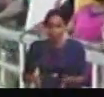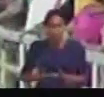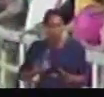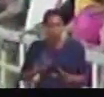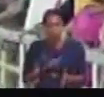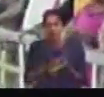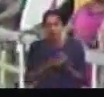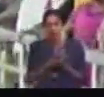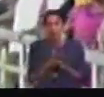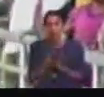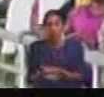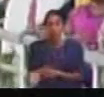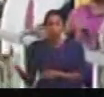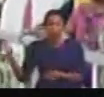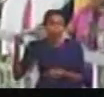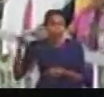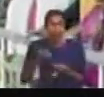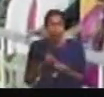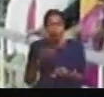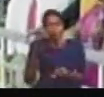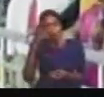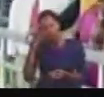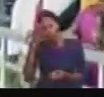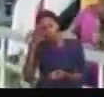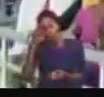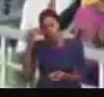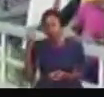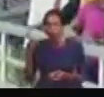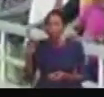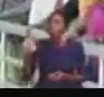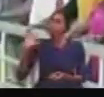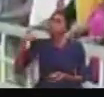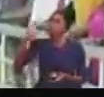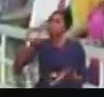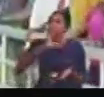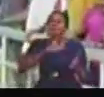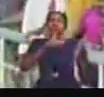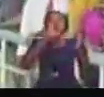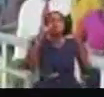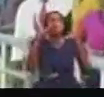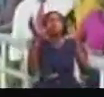let us become more aware of your